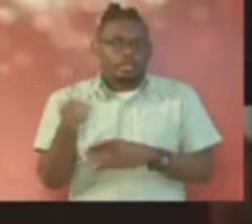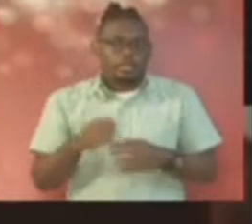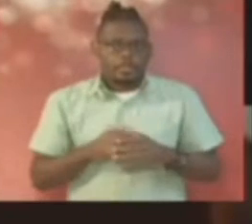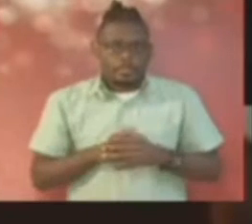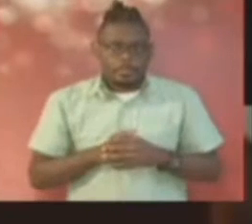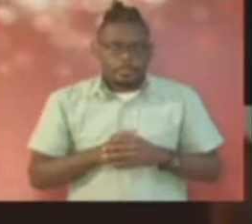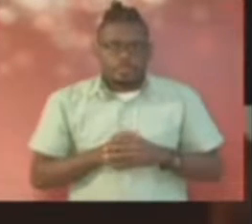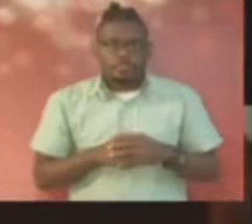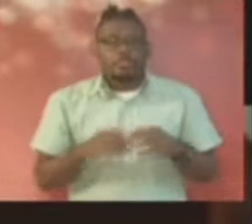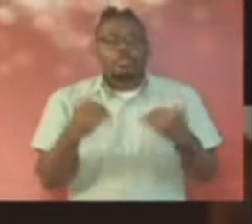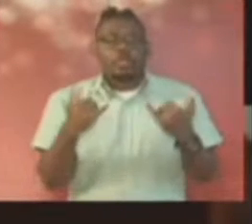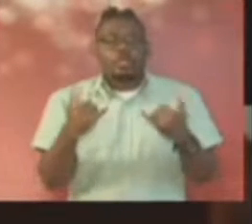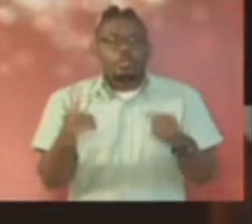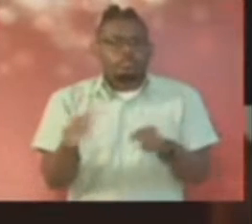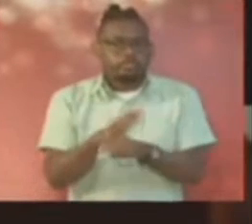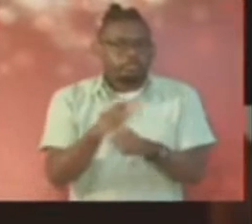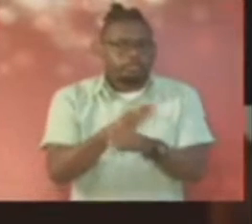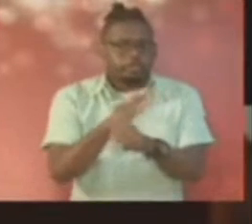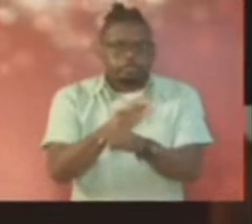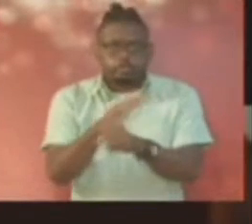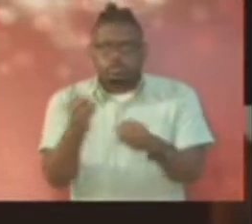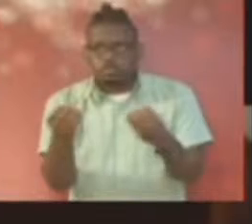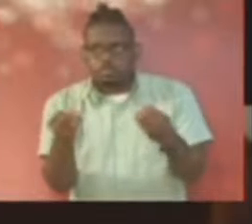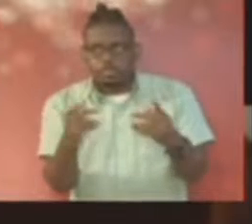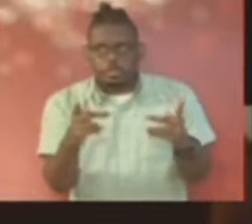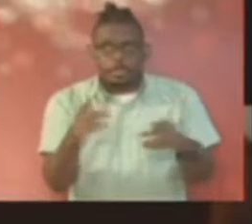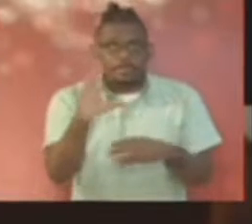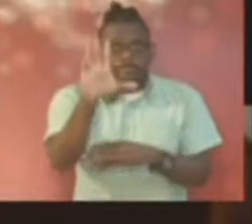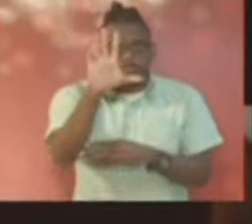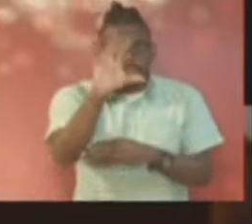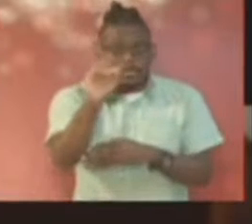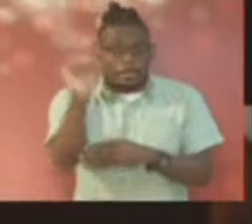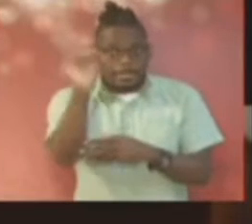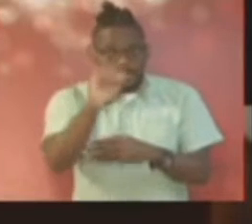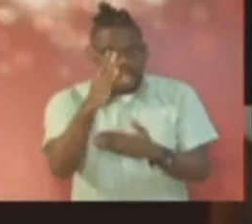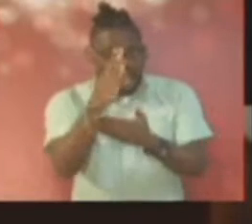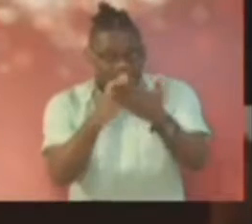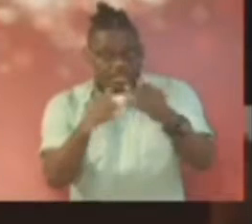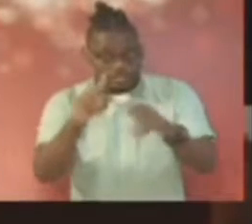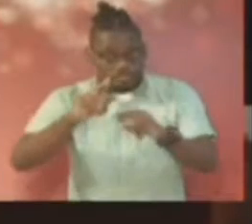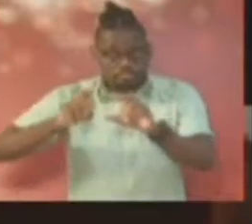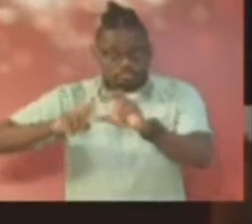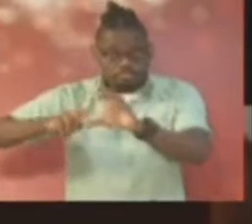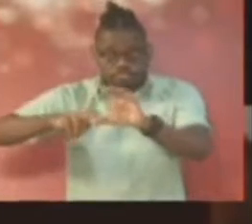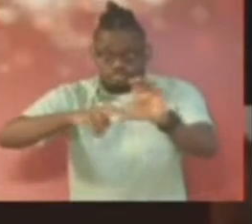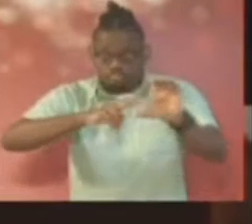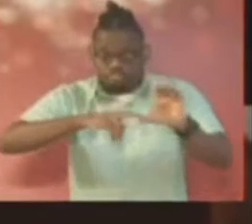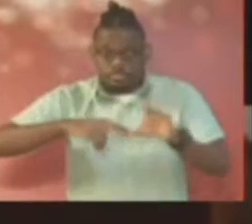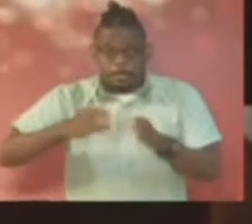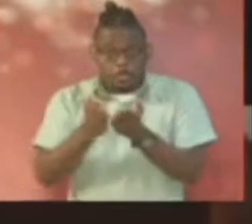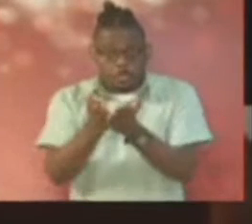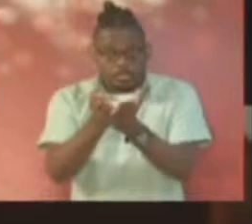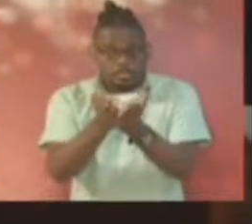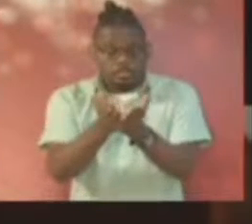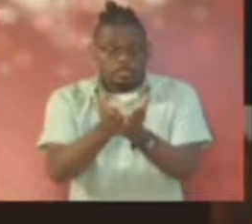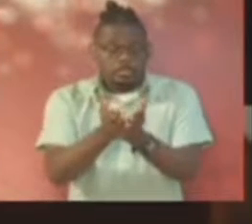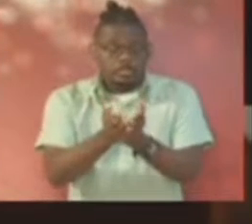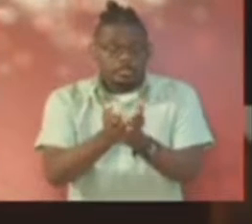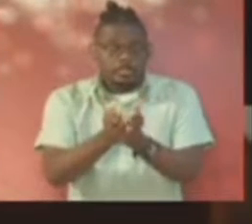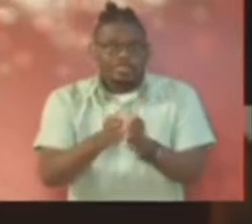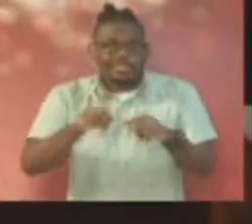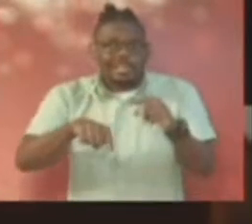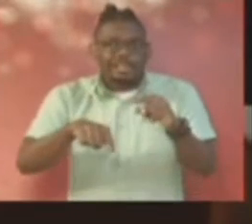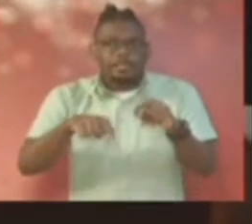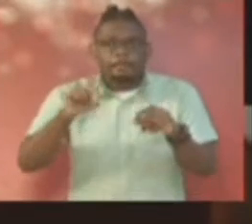the capacity is 50%, and they cannot run from the vessel during the voyage. They have to remain